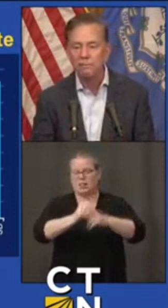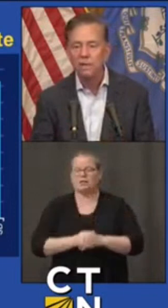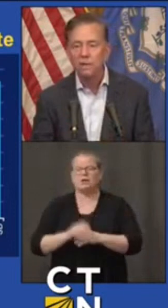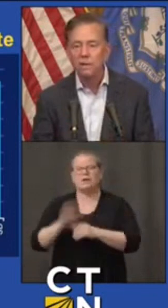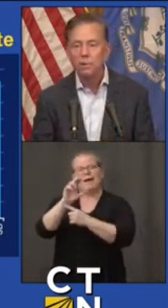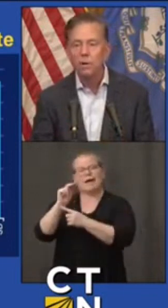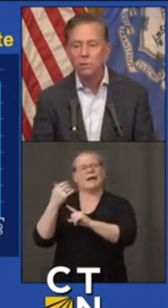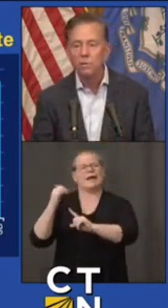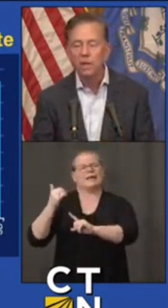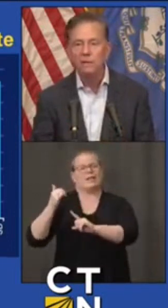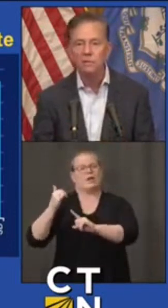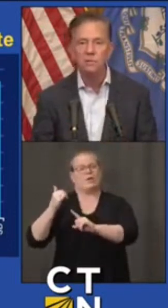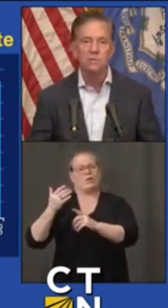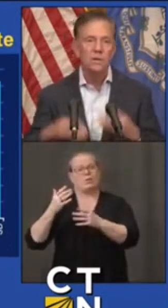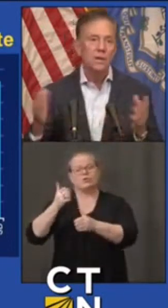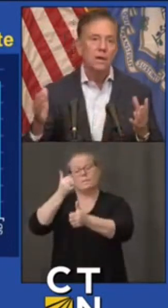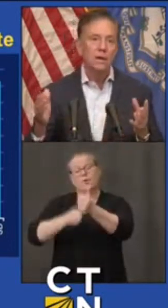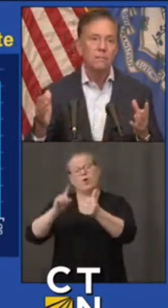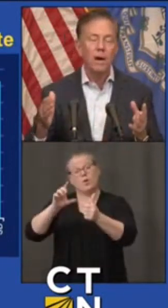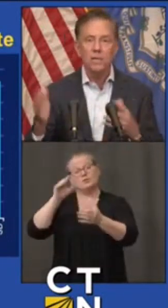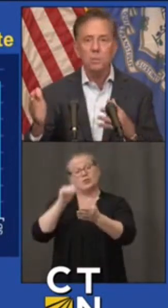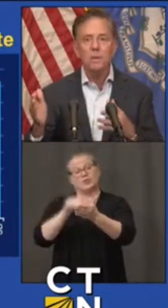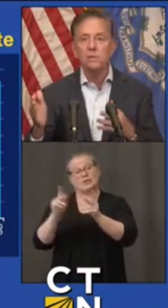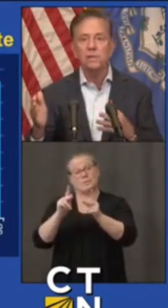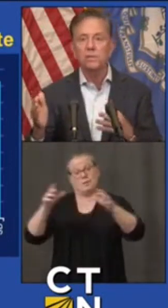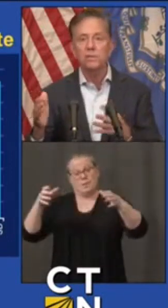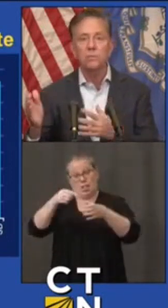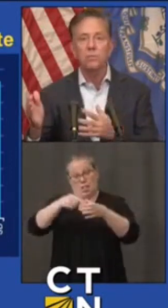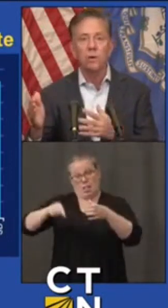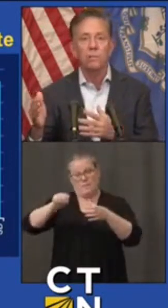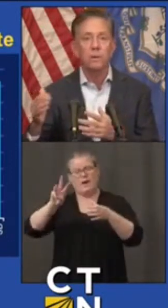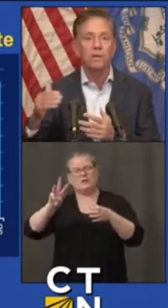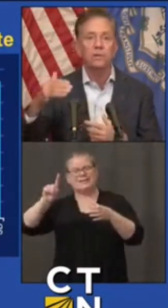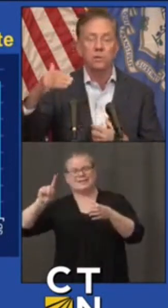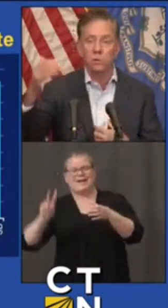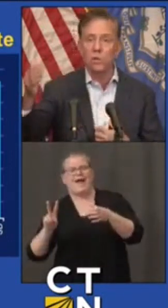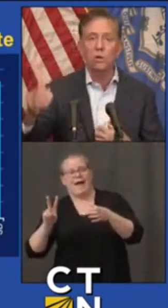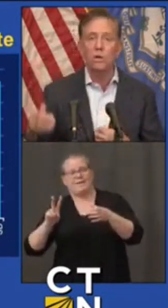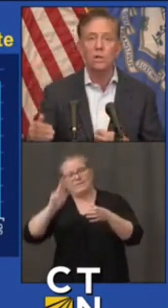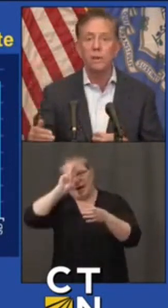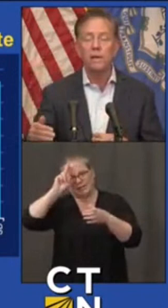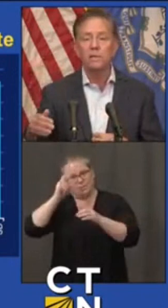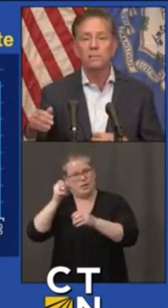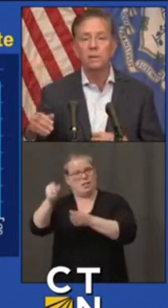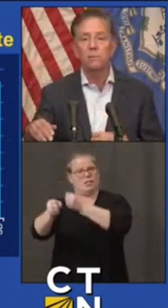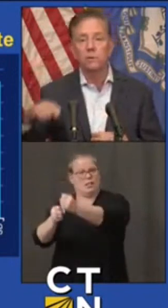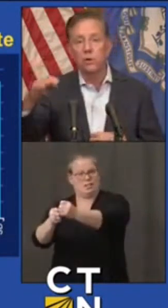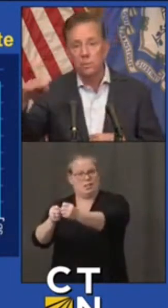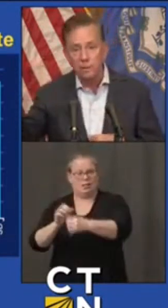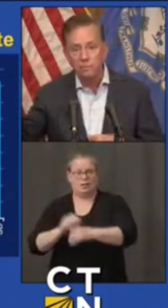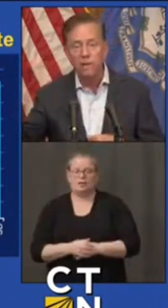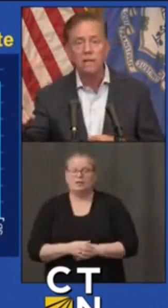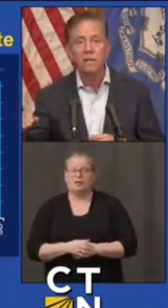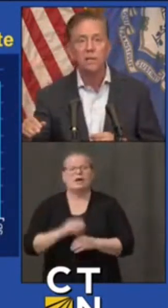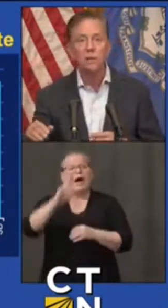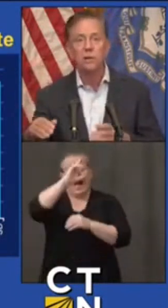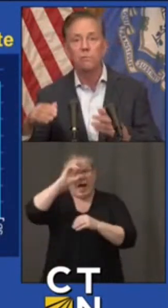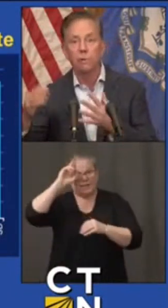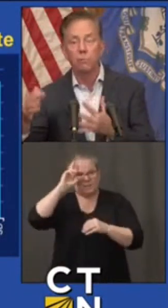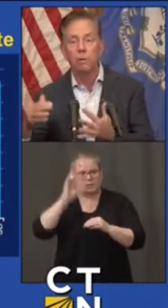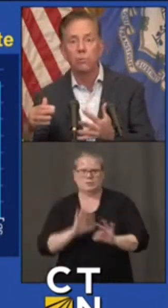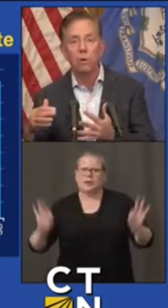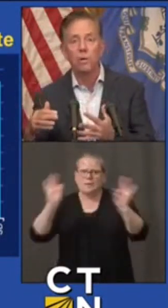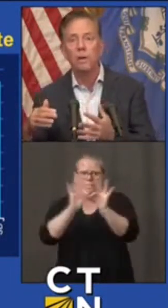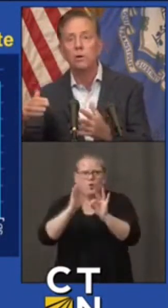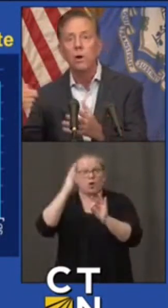6.5 per 100,000. Hospitalizations are important because early on in the pandemic, when we were talking about flattening the curve, we were